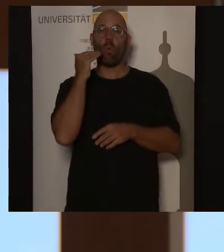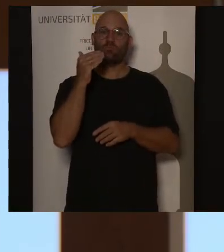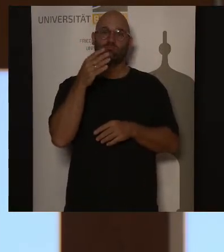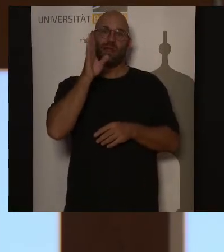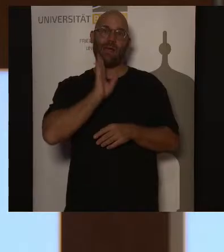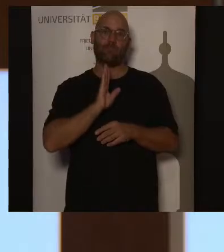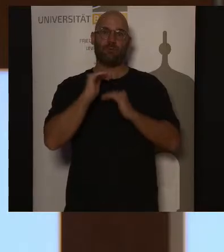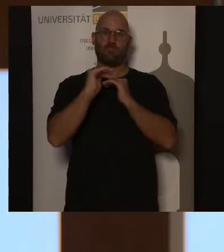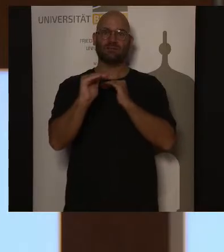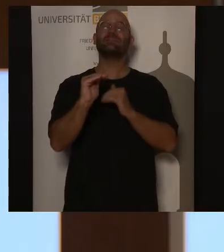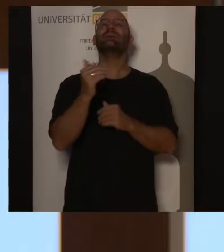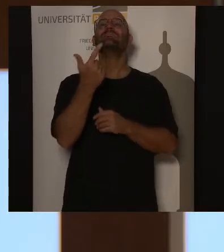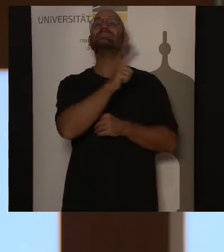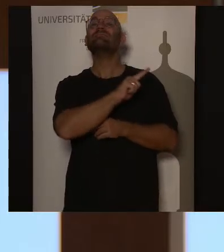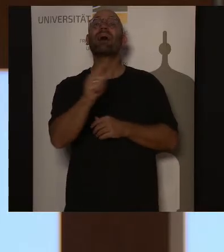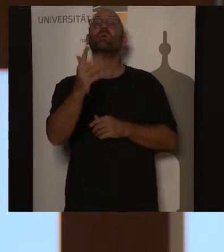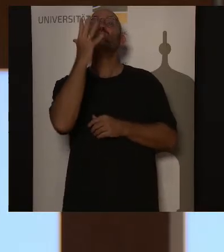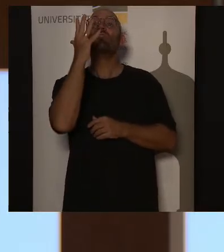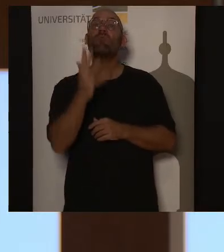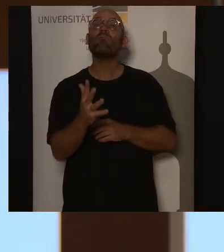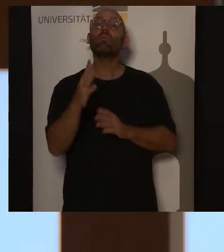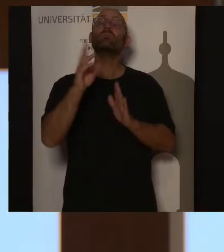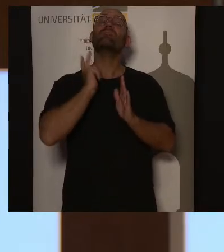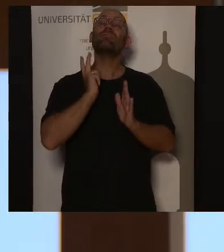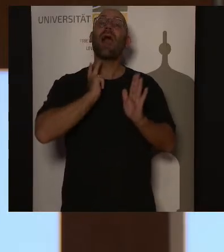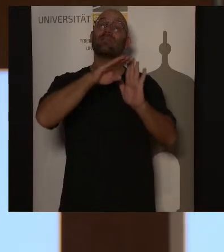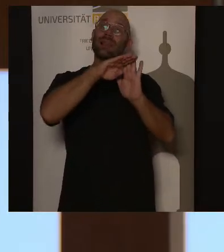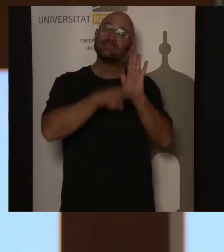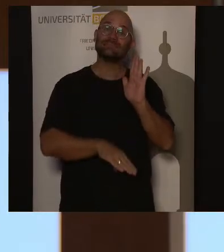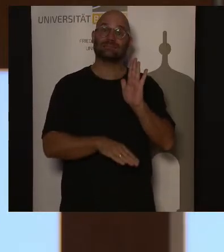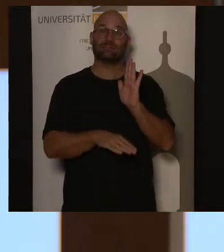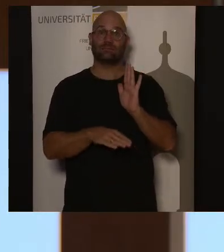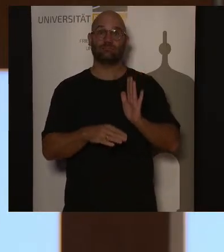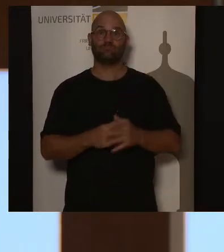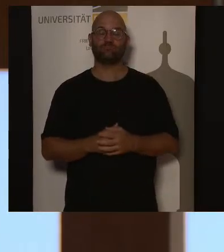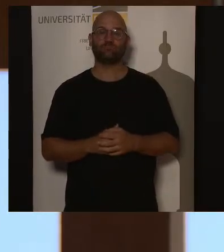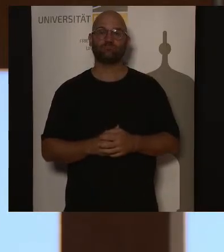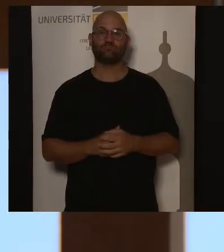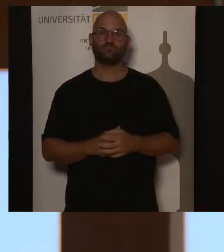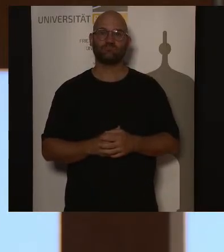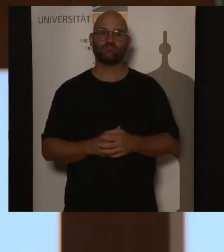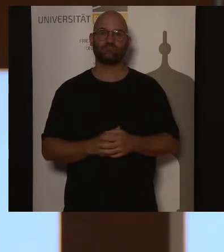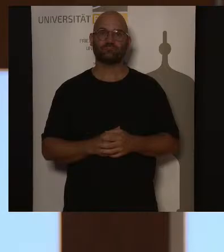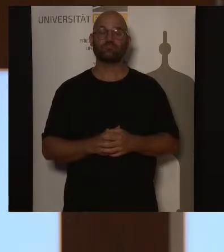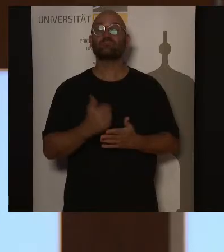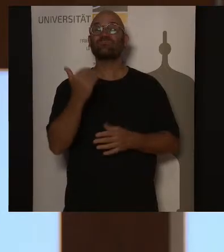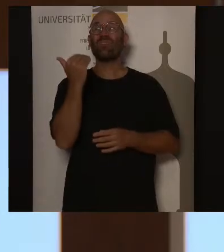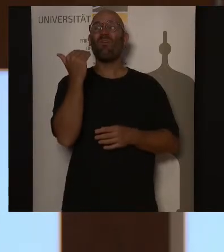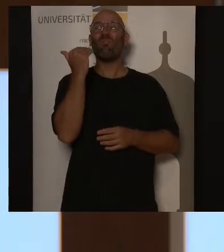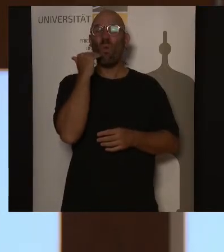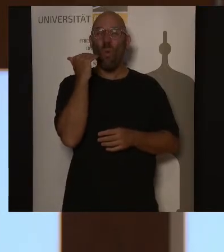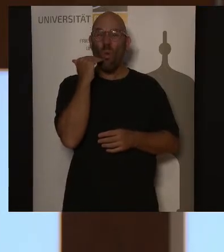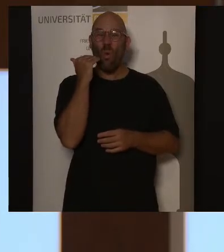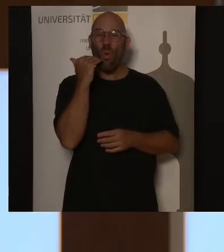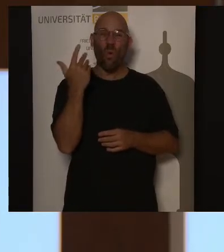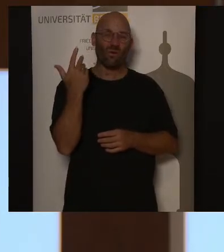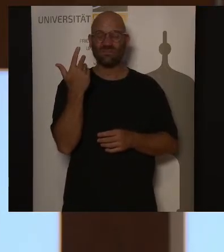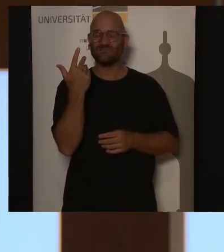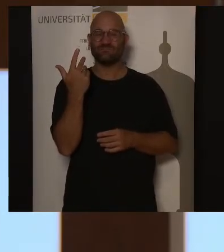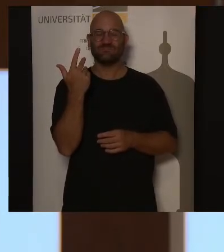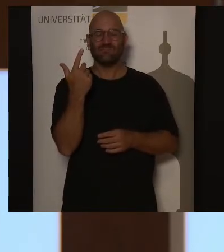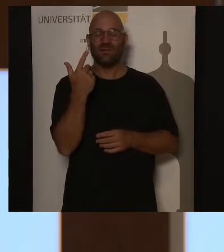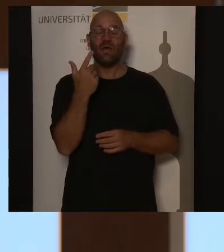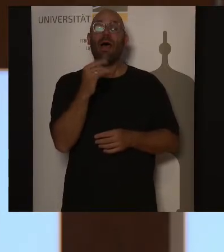than 4,000 places in student accommodation facilities.